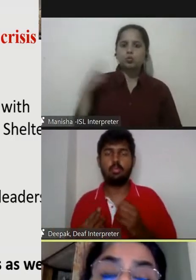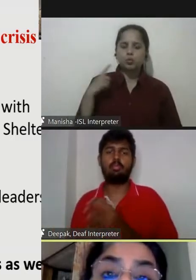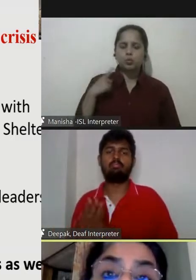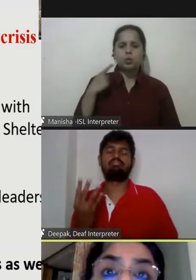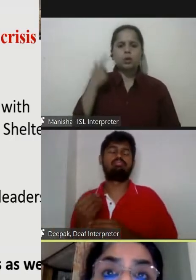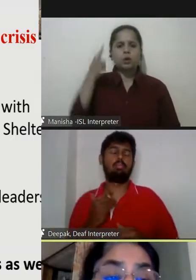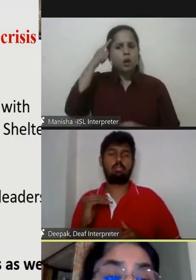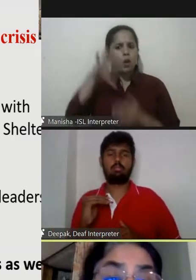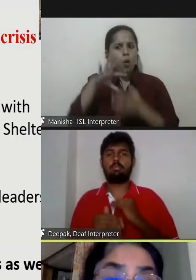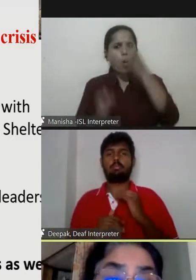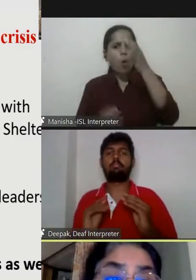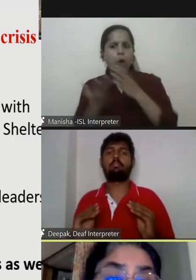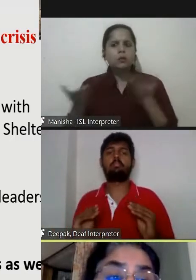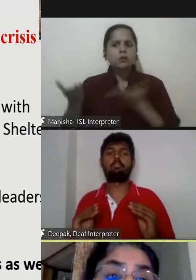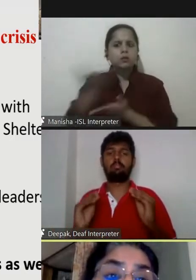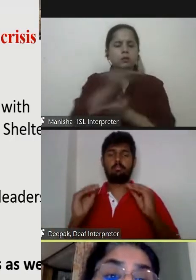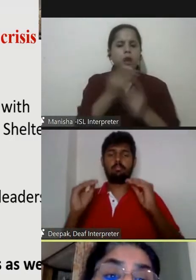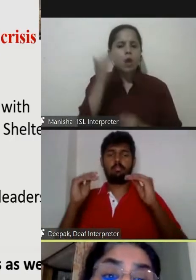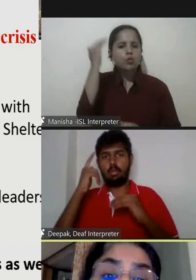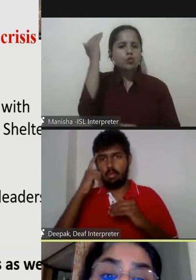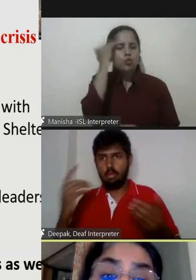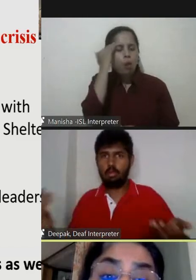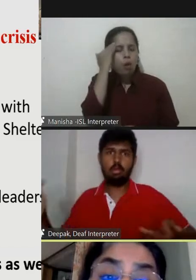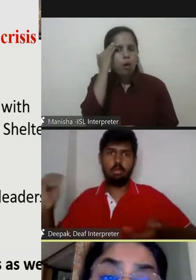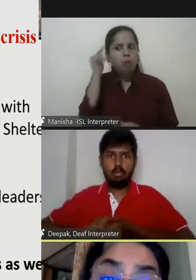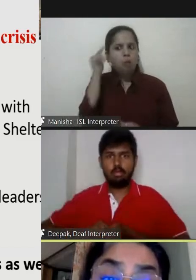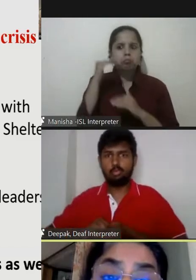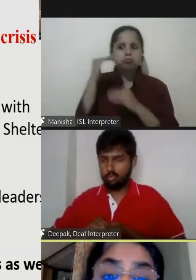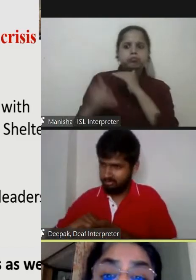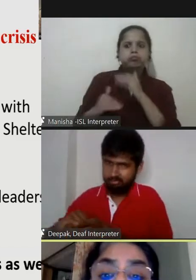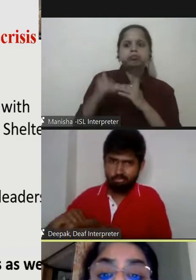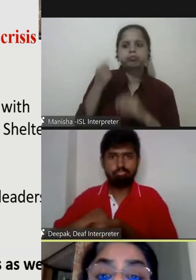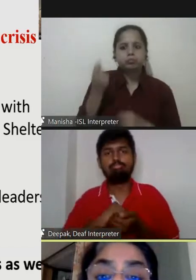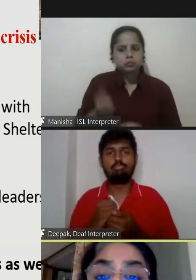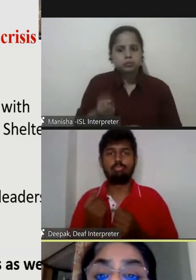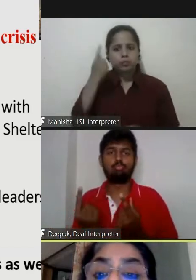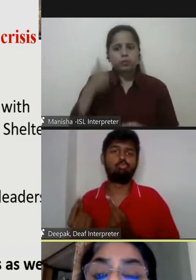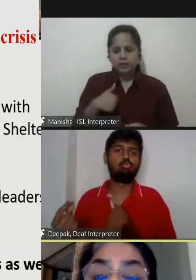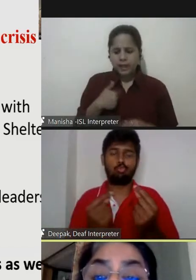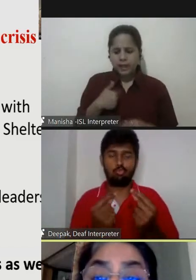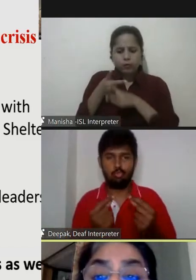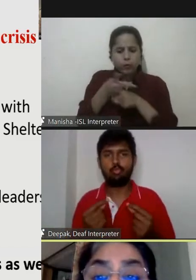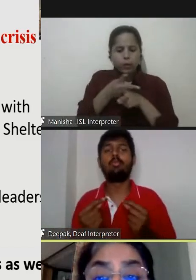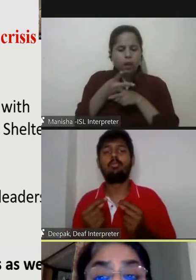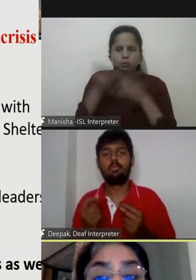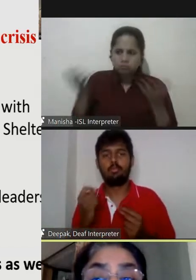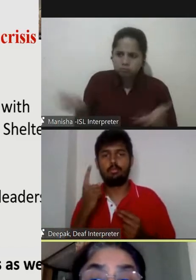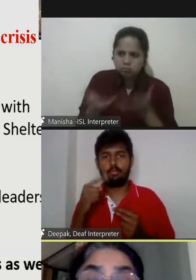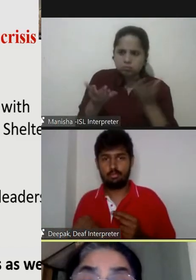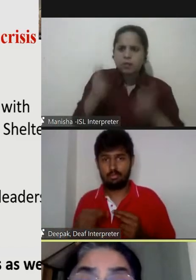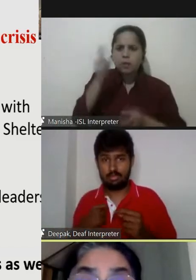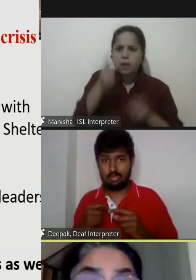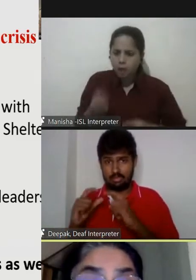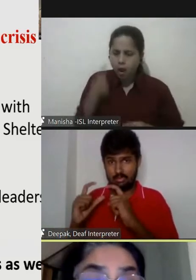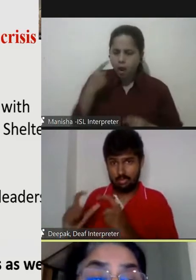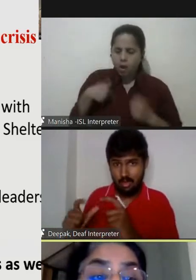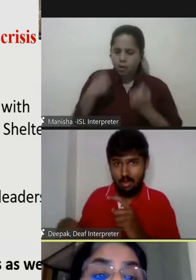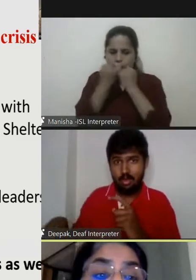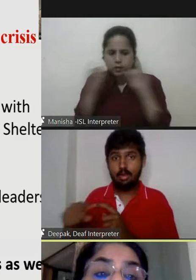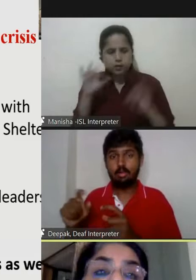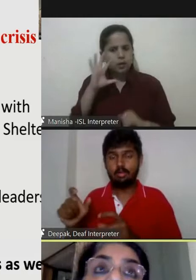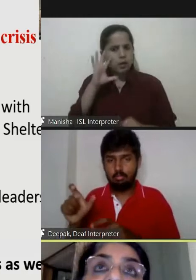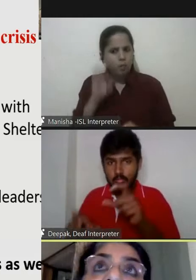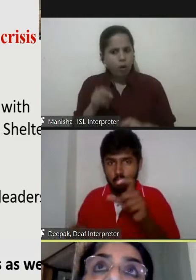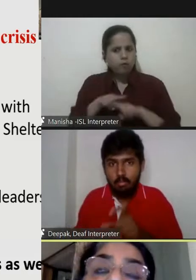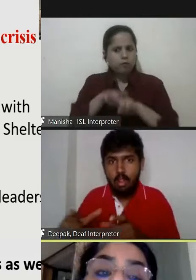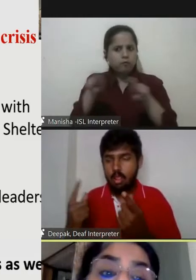to increase knowledge and on self-care and promotion and self-reliance, the involvement of the